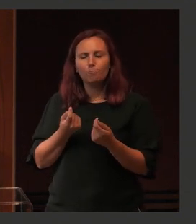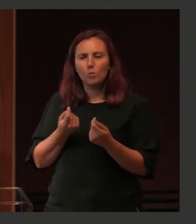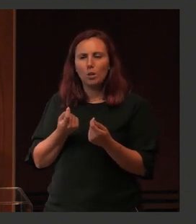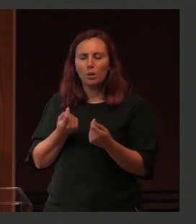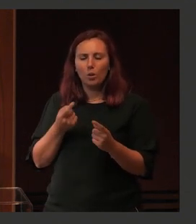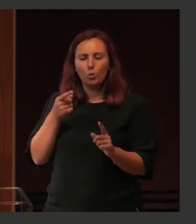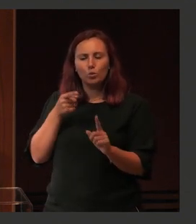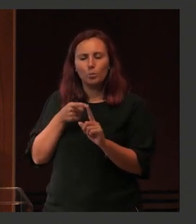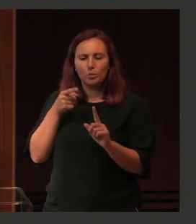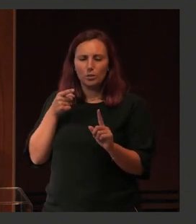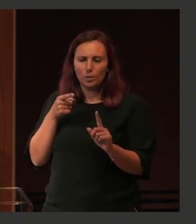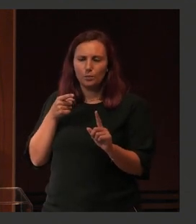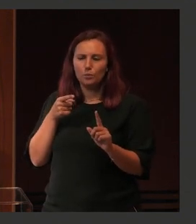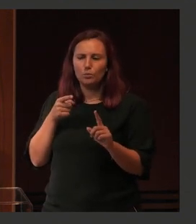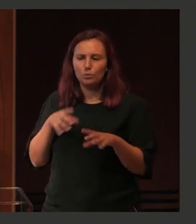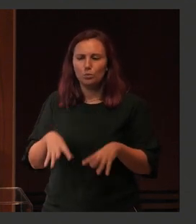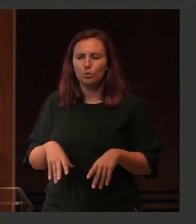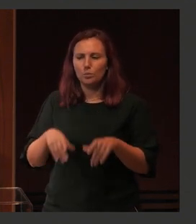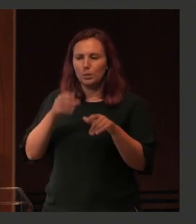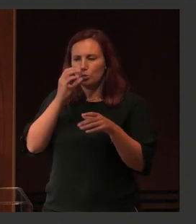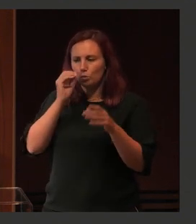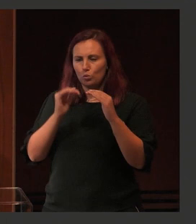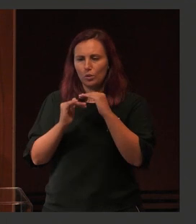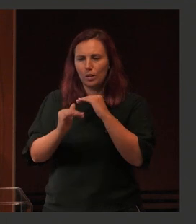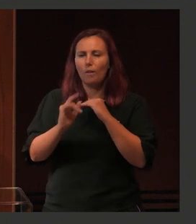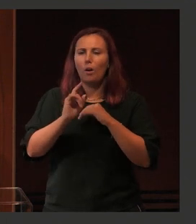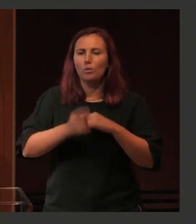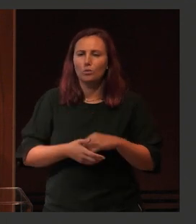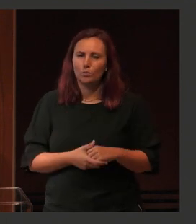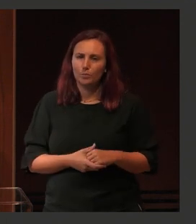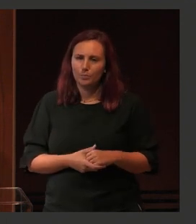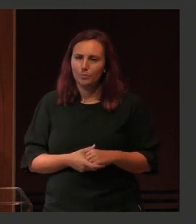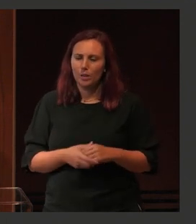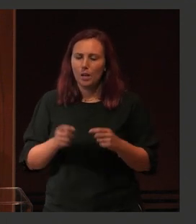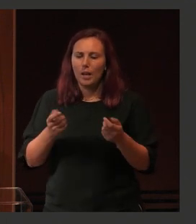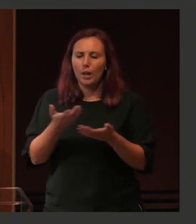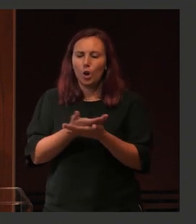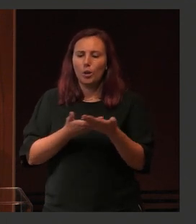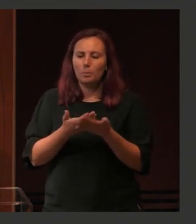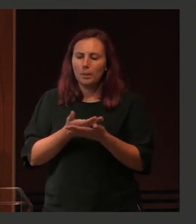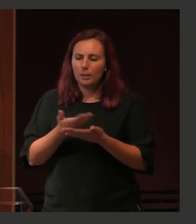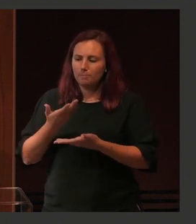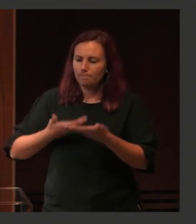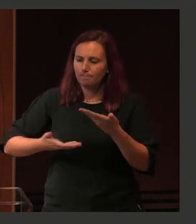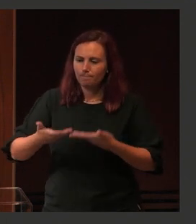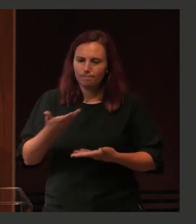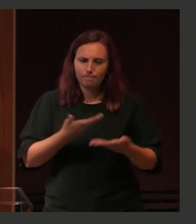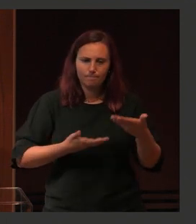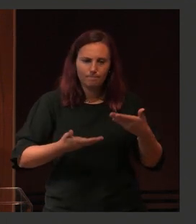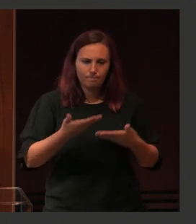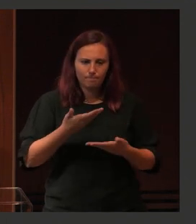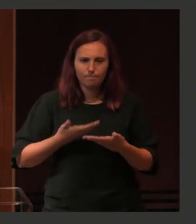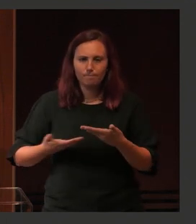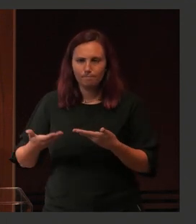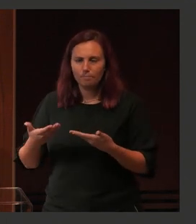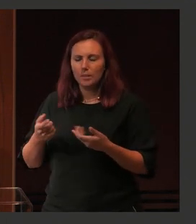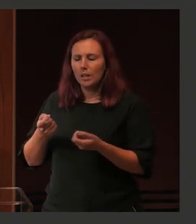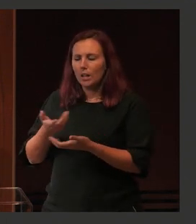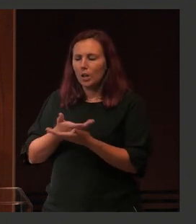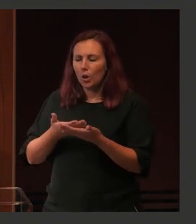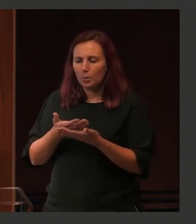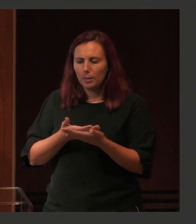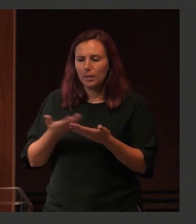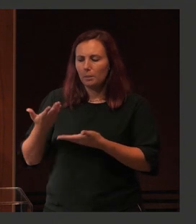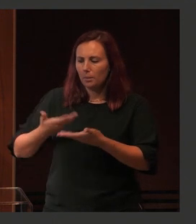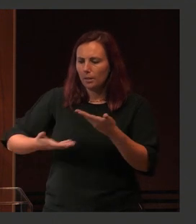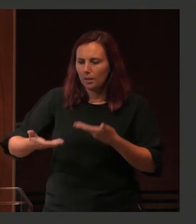the keyword sharing economy. You know, sharing economy and libraries are, well, one of the really